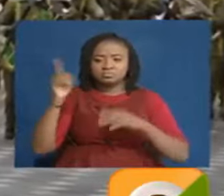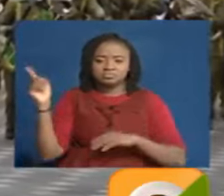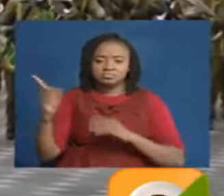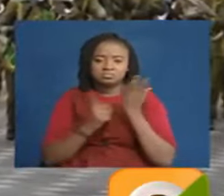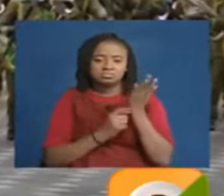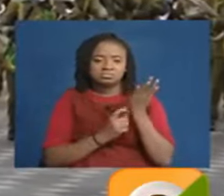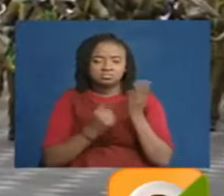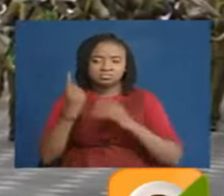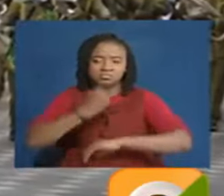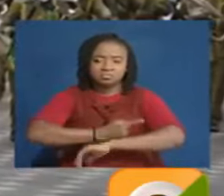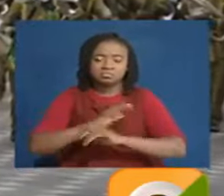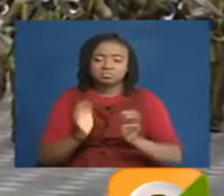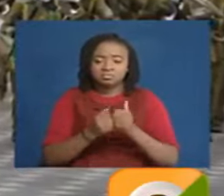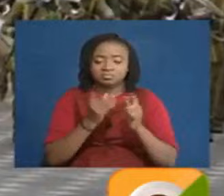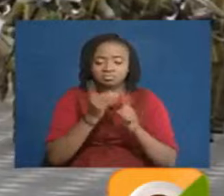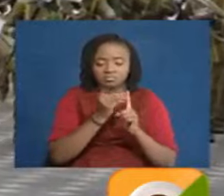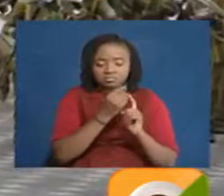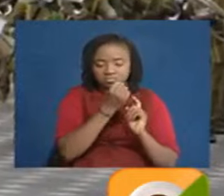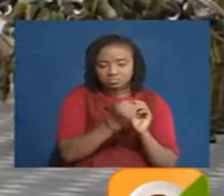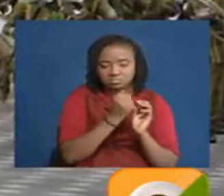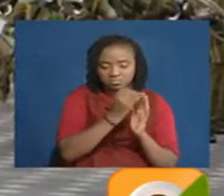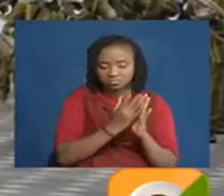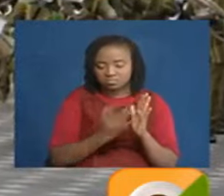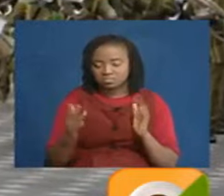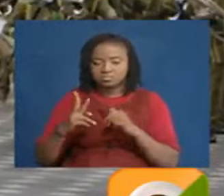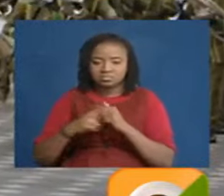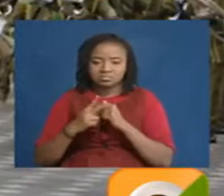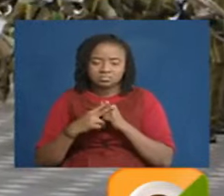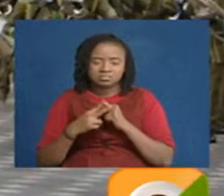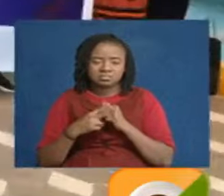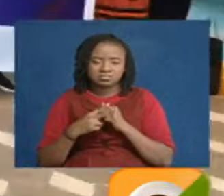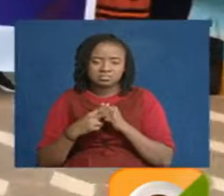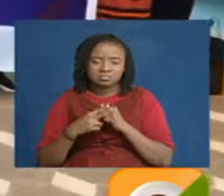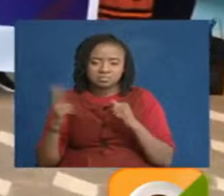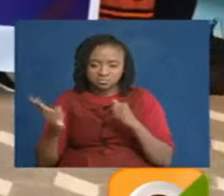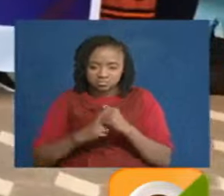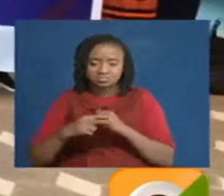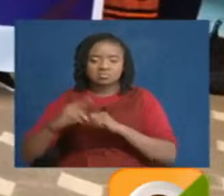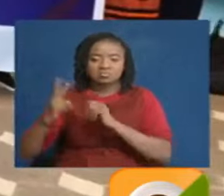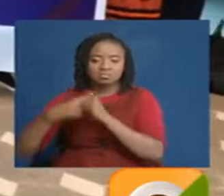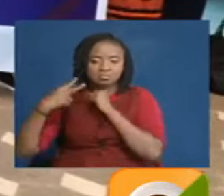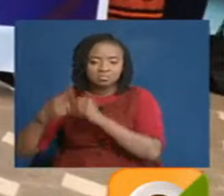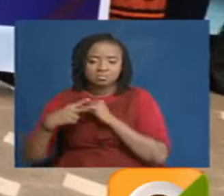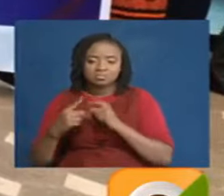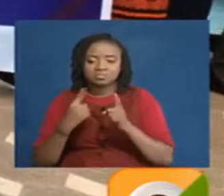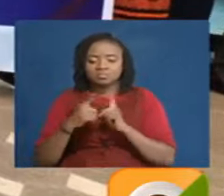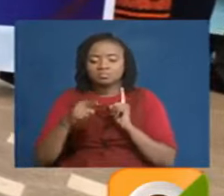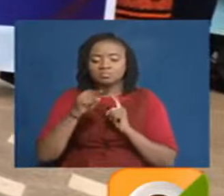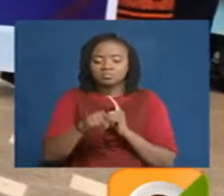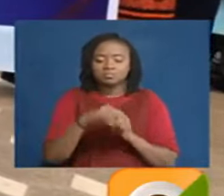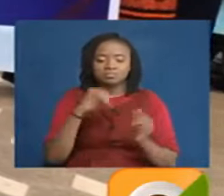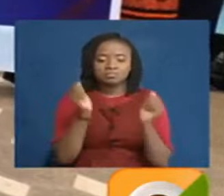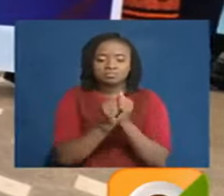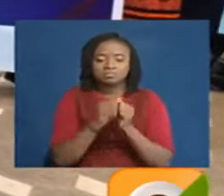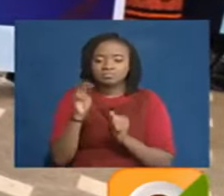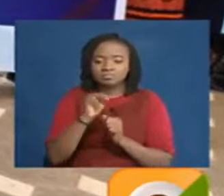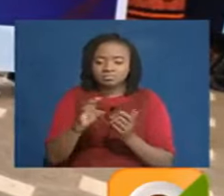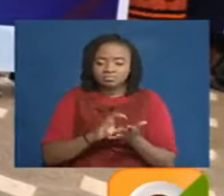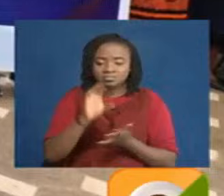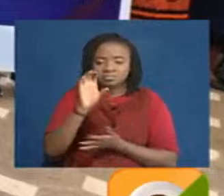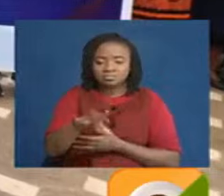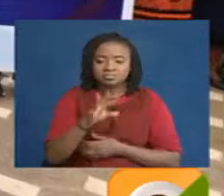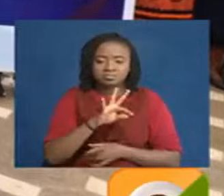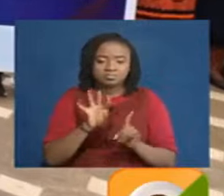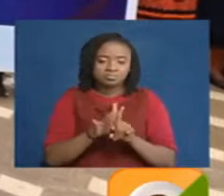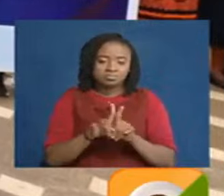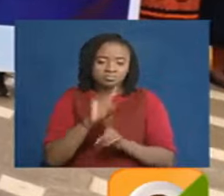took place between the 5th to 7th July in Mombasa County. Records show 10 million shillings was paid out as allowances